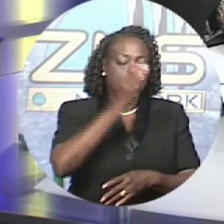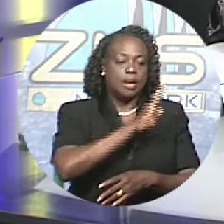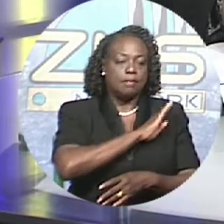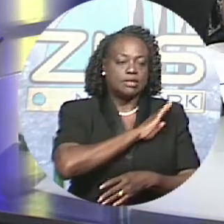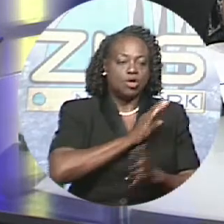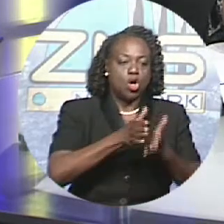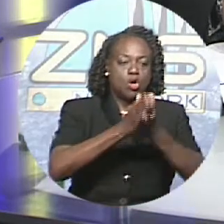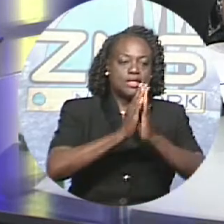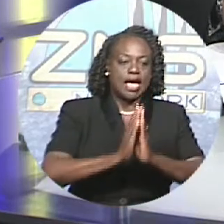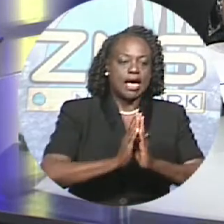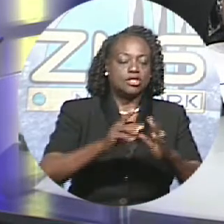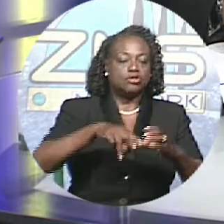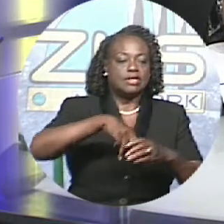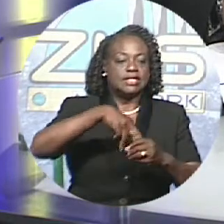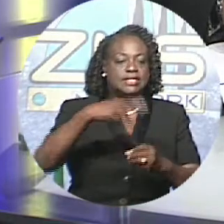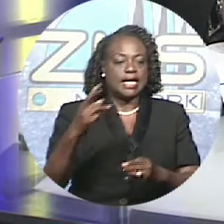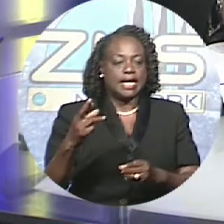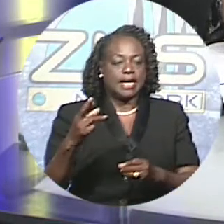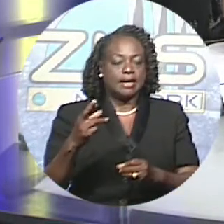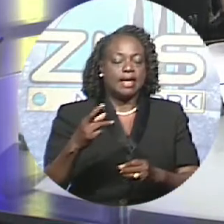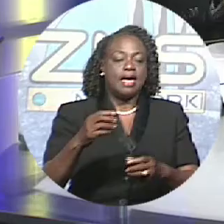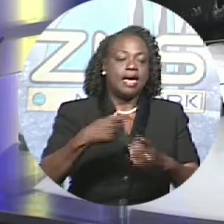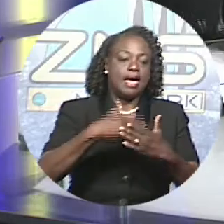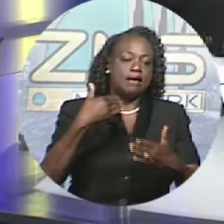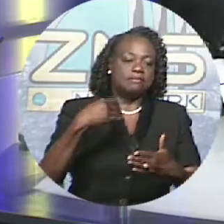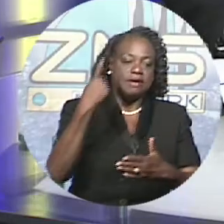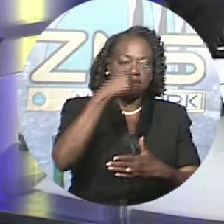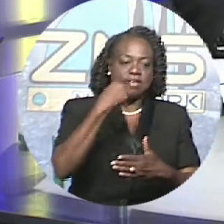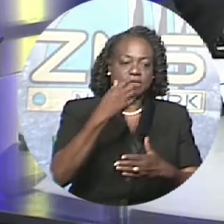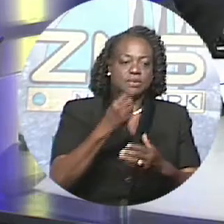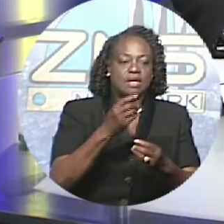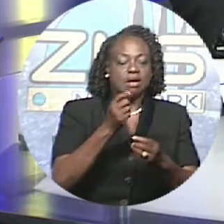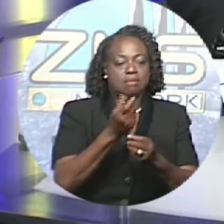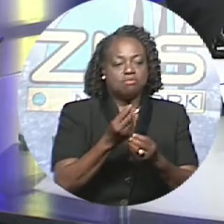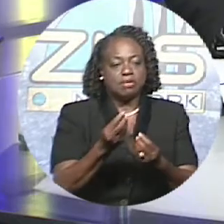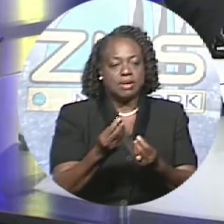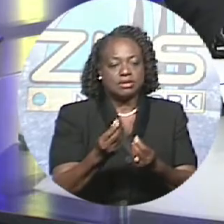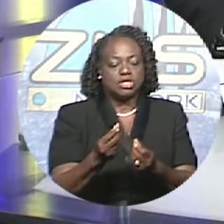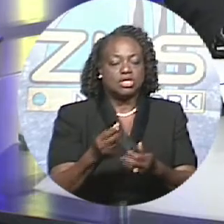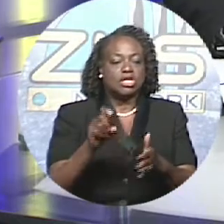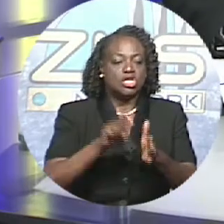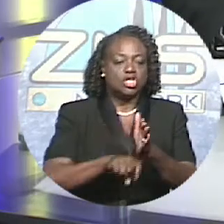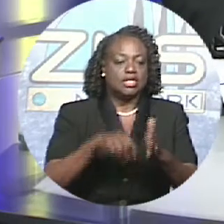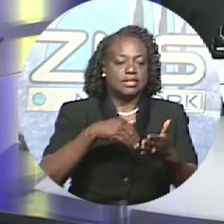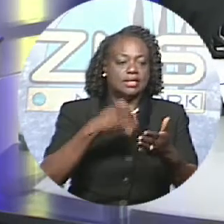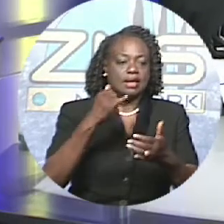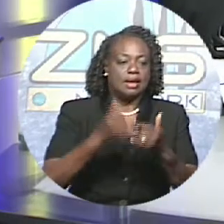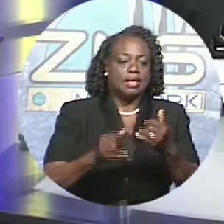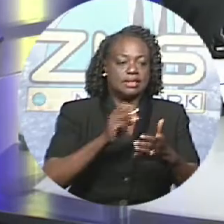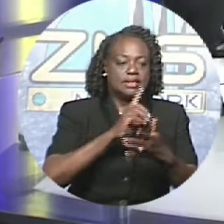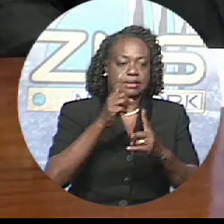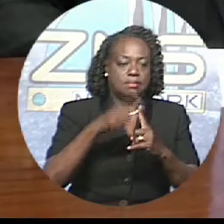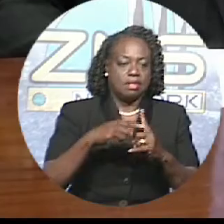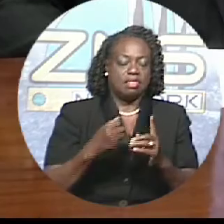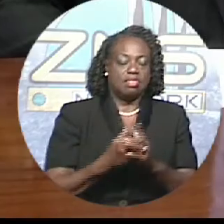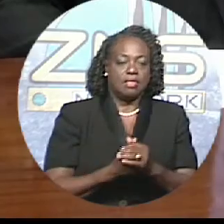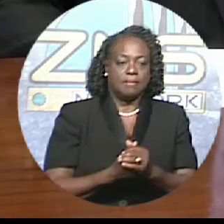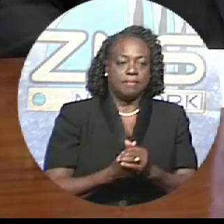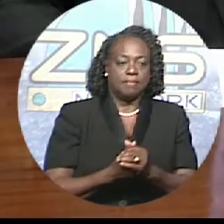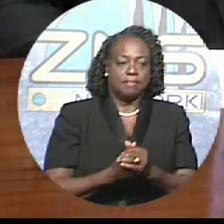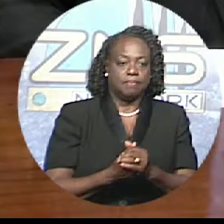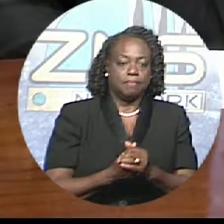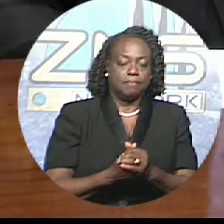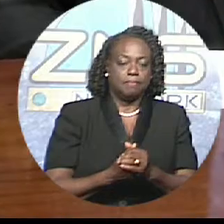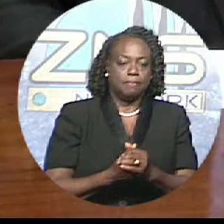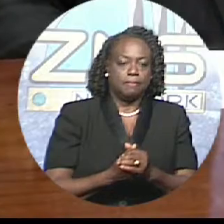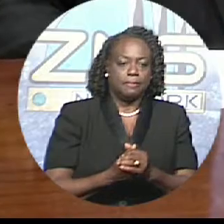asked to resign after facing an ammunition possession charge just last month. We get the story tonight from Clint Watson. And he, like